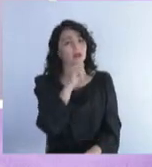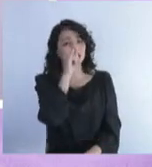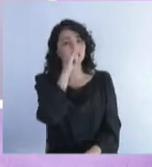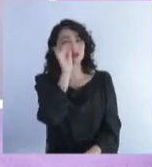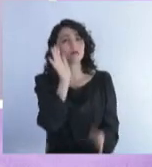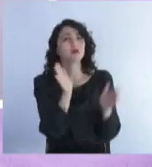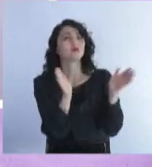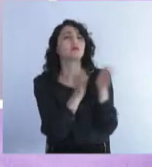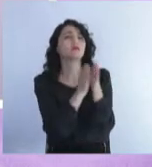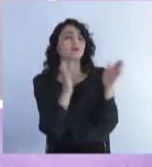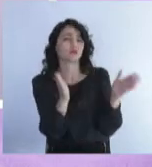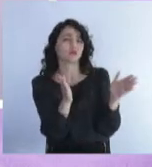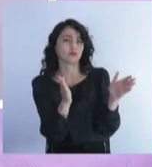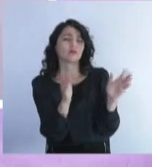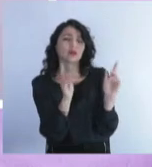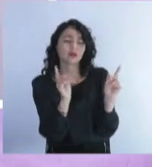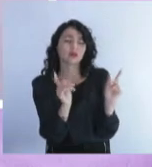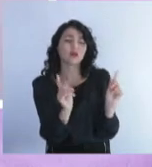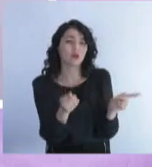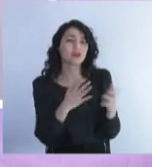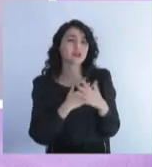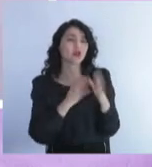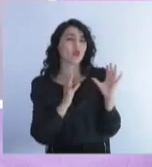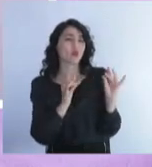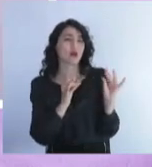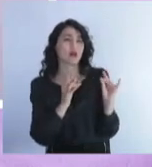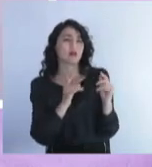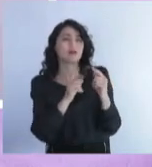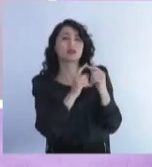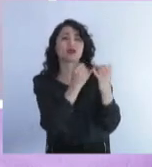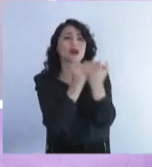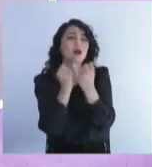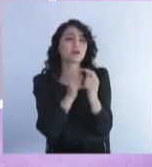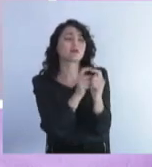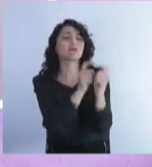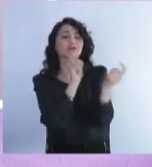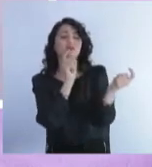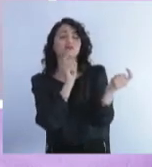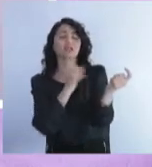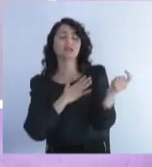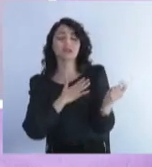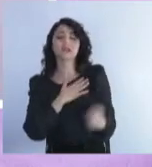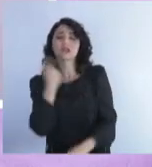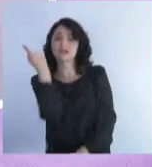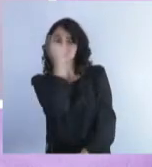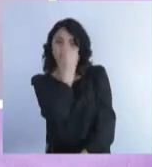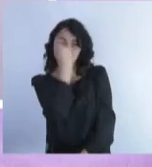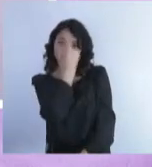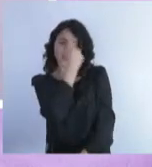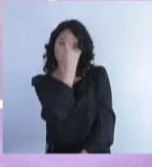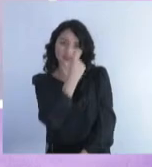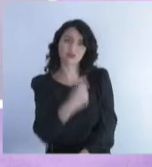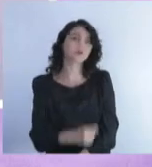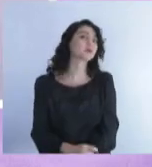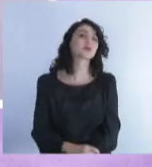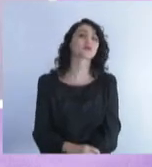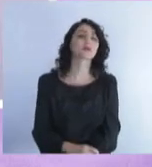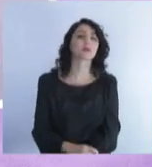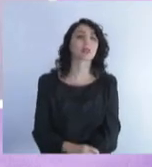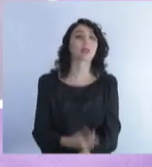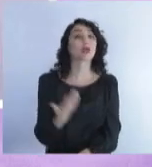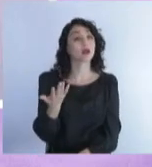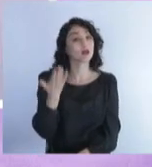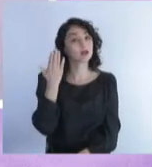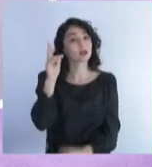it hurts. And this disconnection is one of the big sources of stress. I talked about the